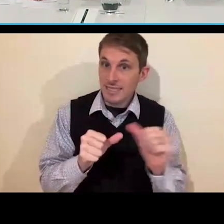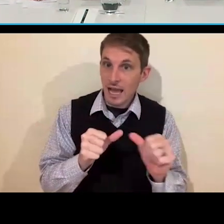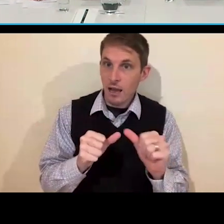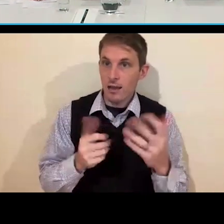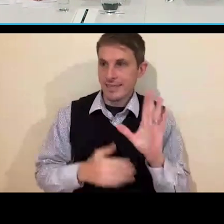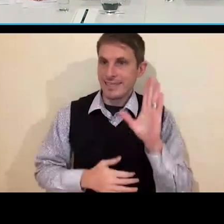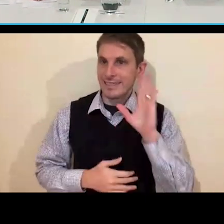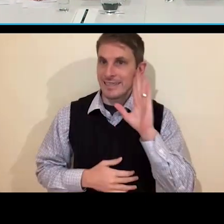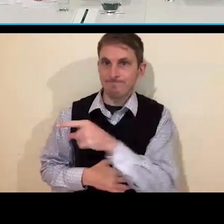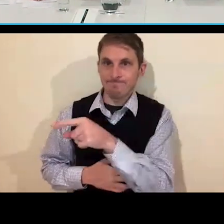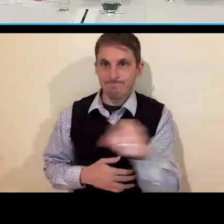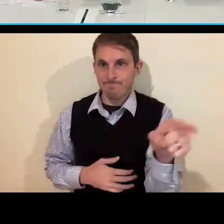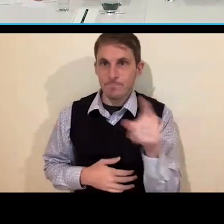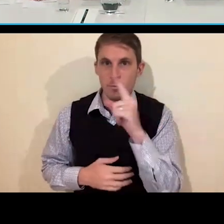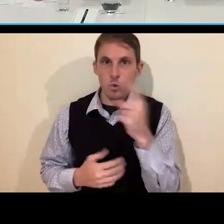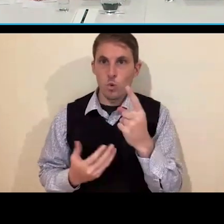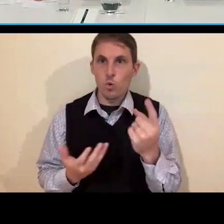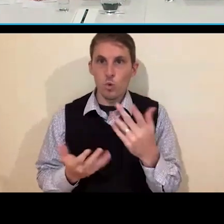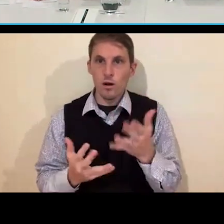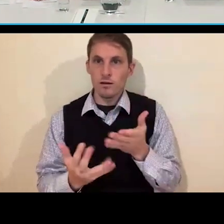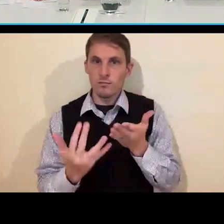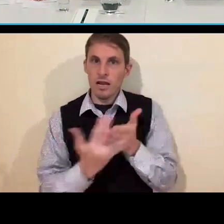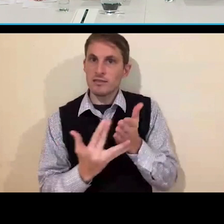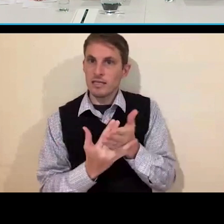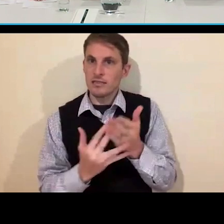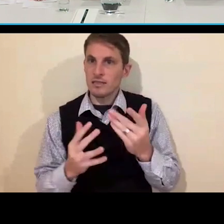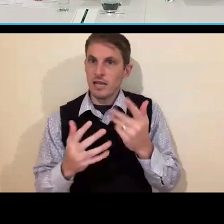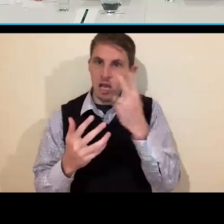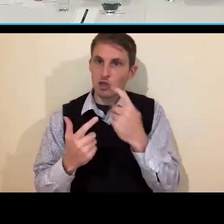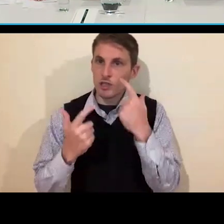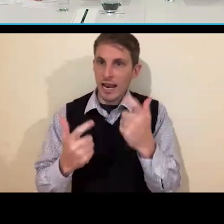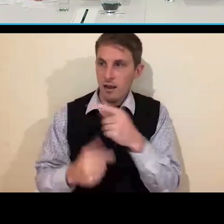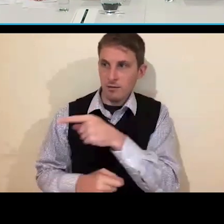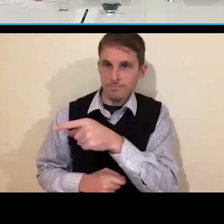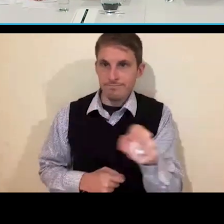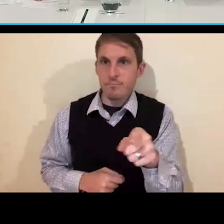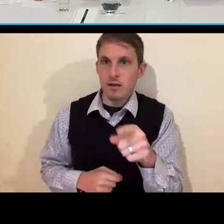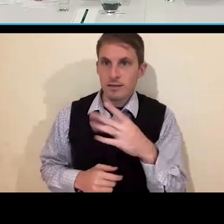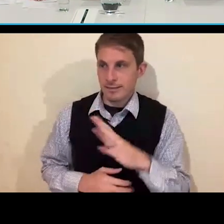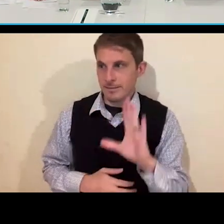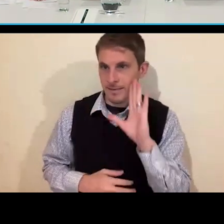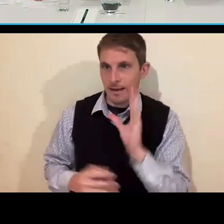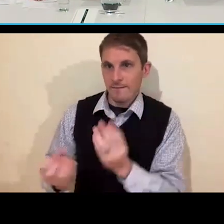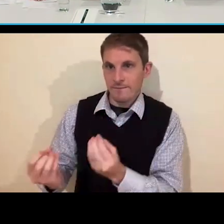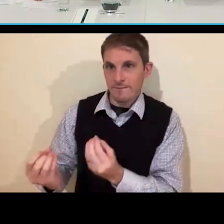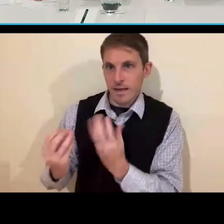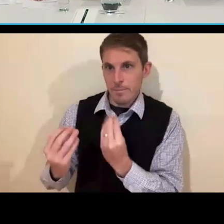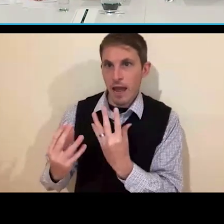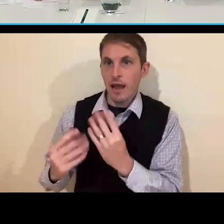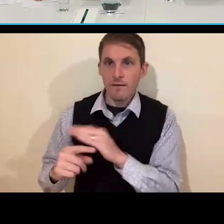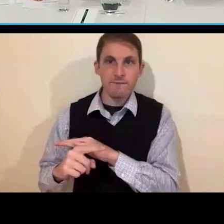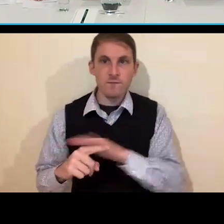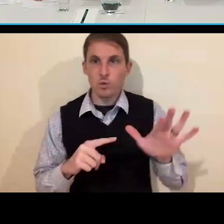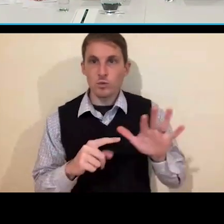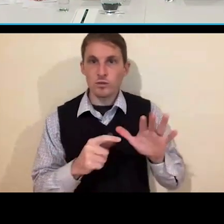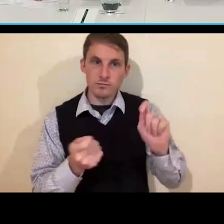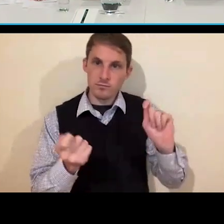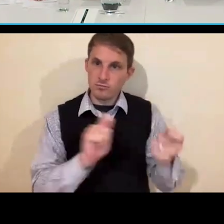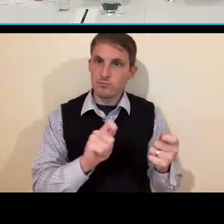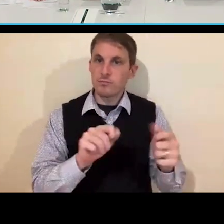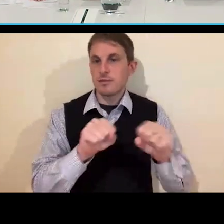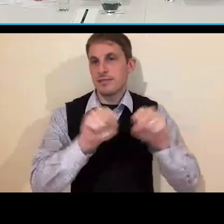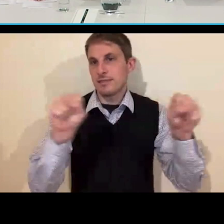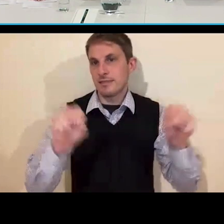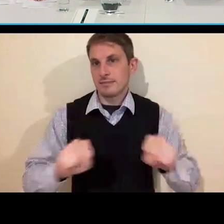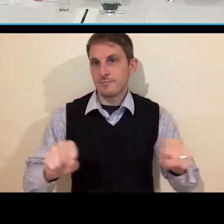care. And as we move towards a consumer-centred system, it's really relevant to hear those voices and let them shape the